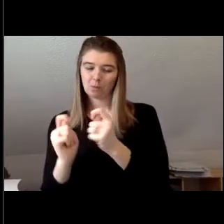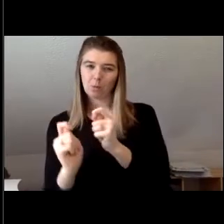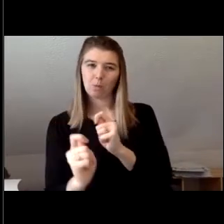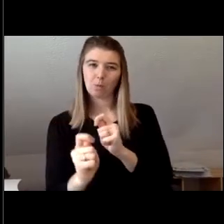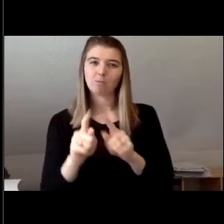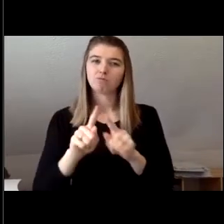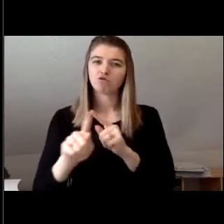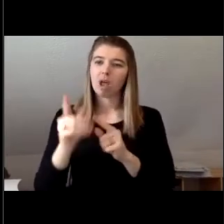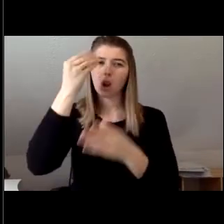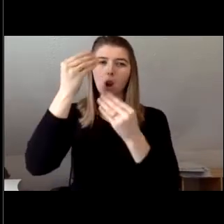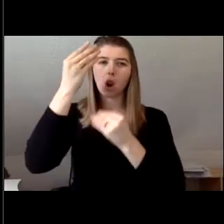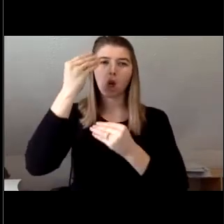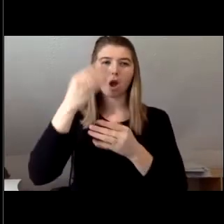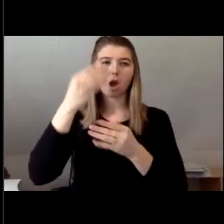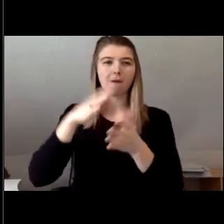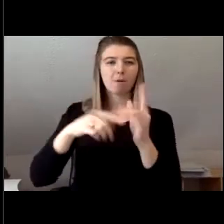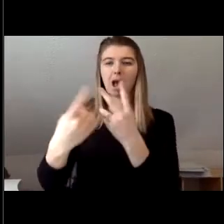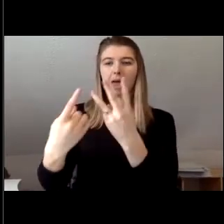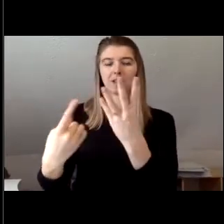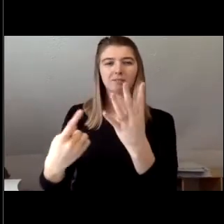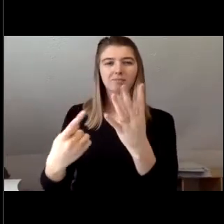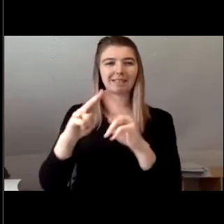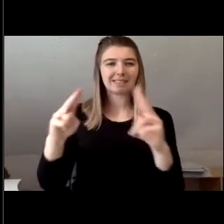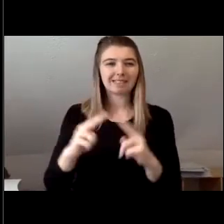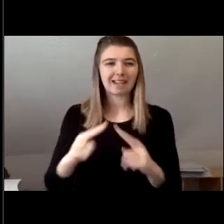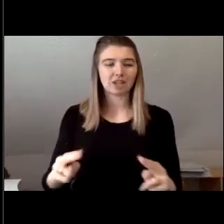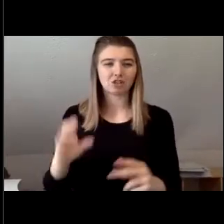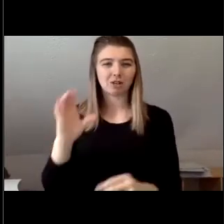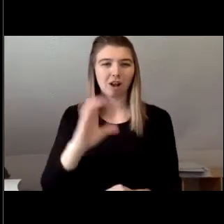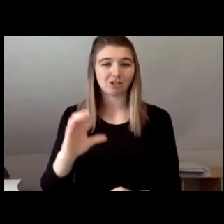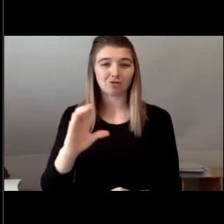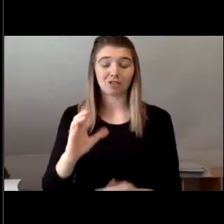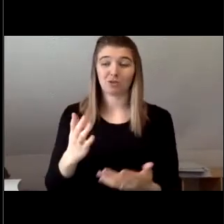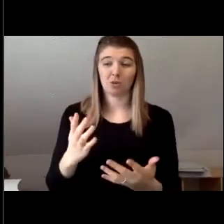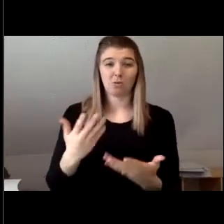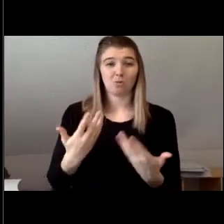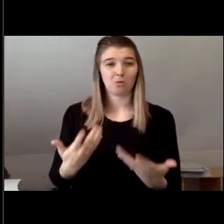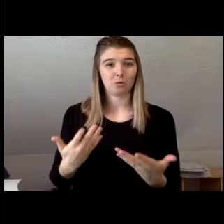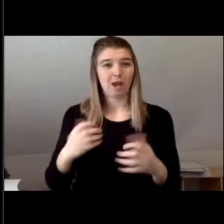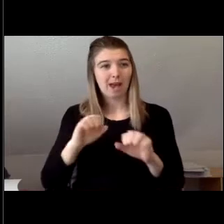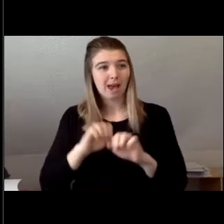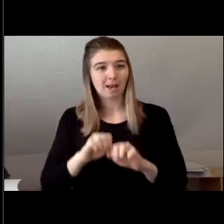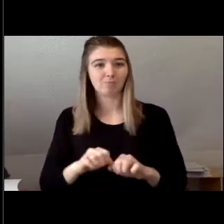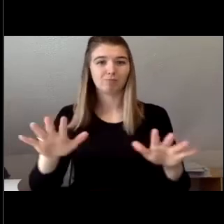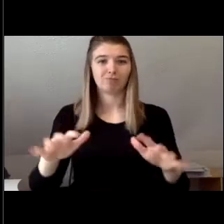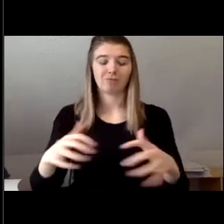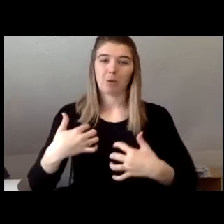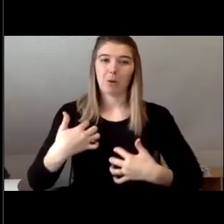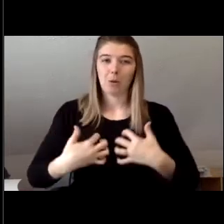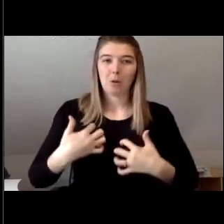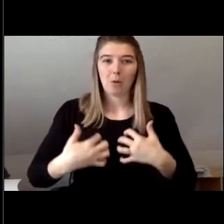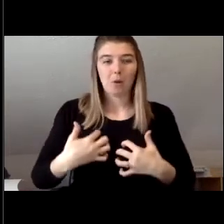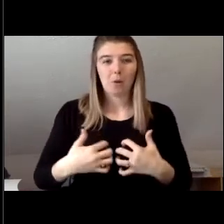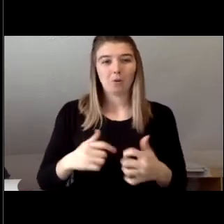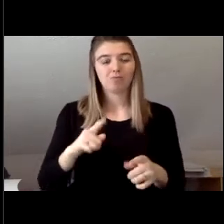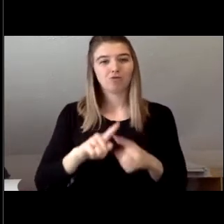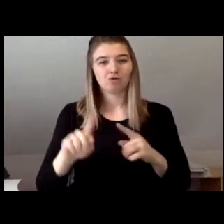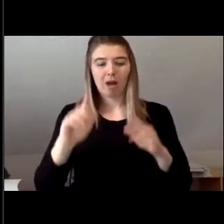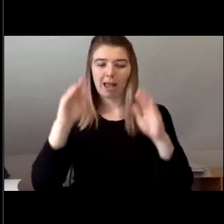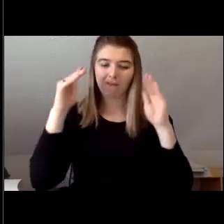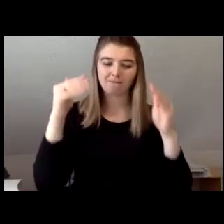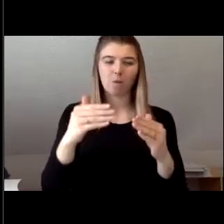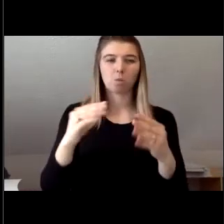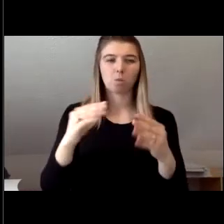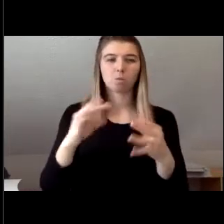very exciting to see your federation launch today and to really put collaboration at the heart of everything that we do. At the heart of this